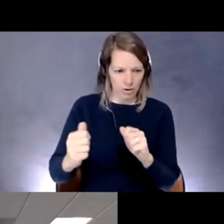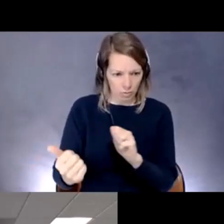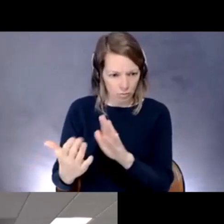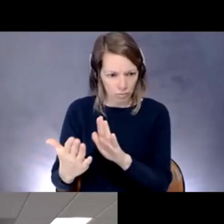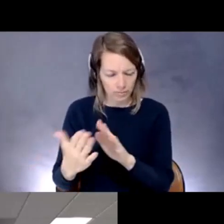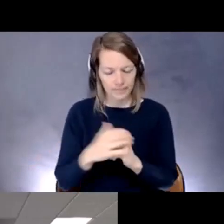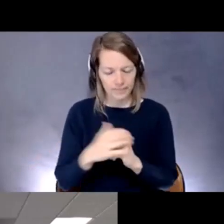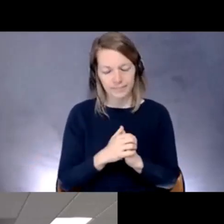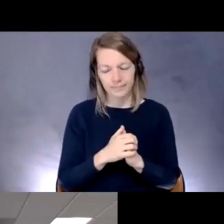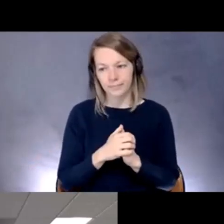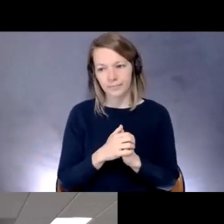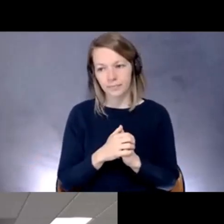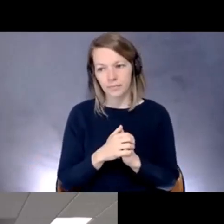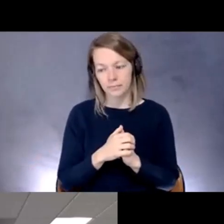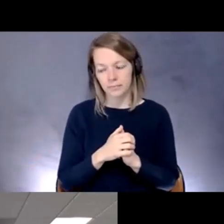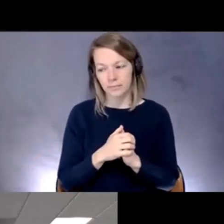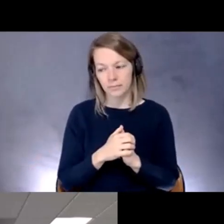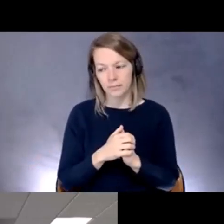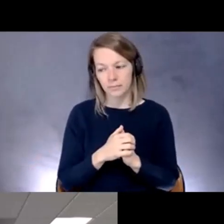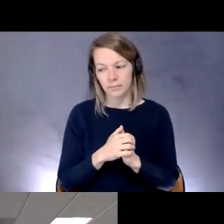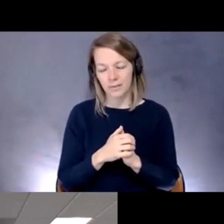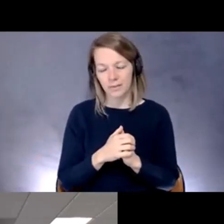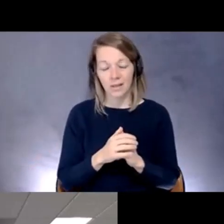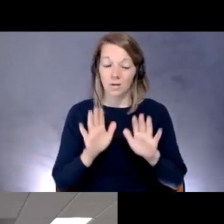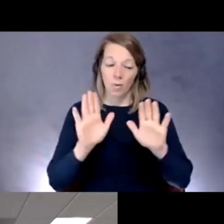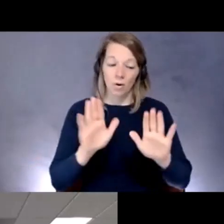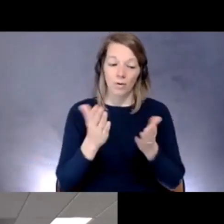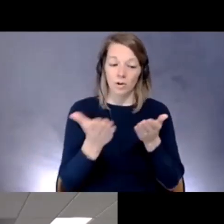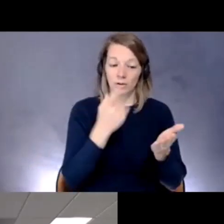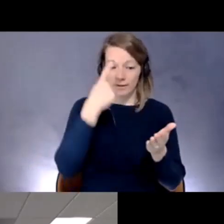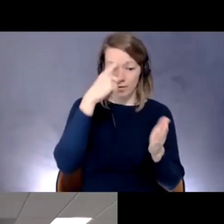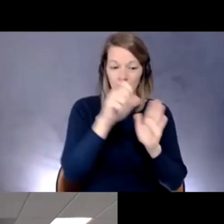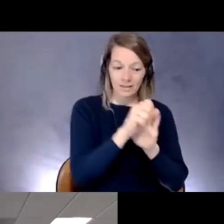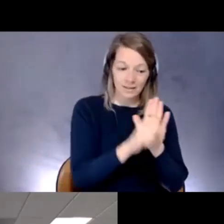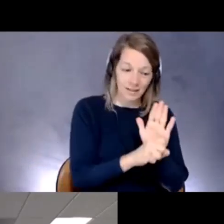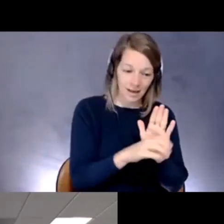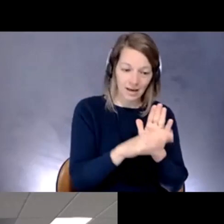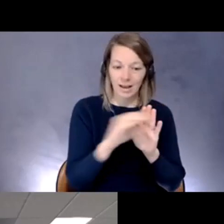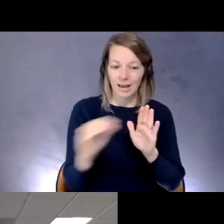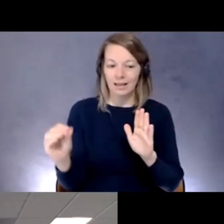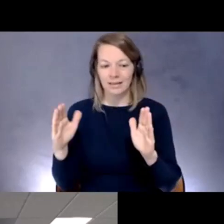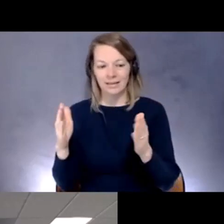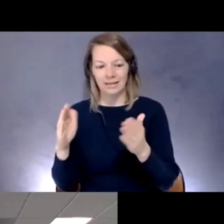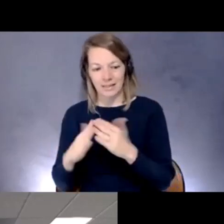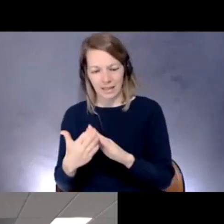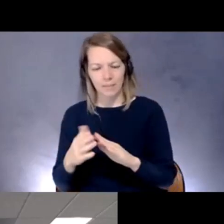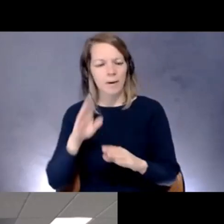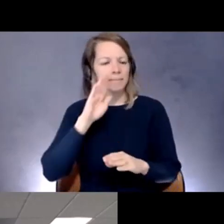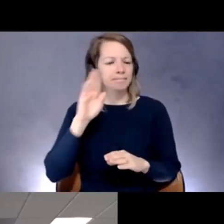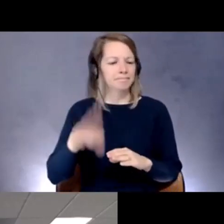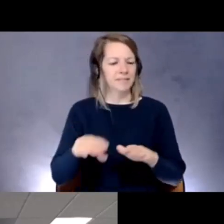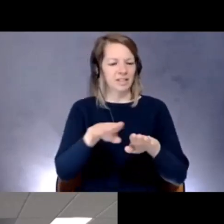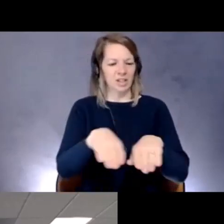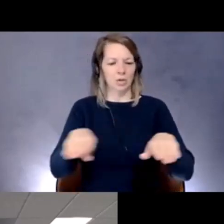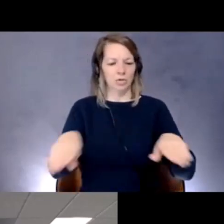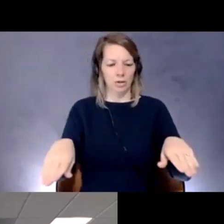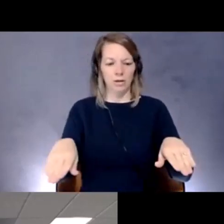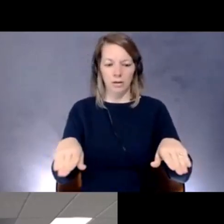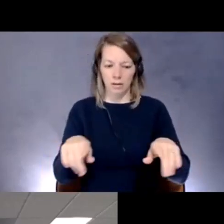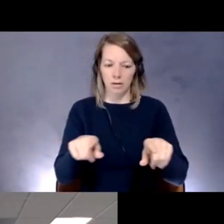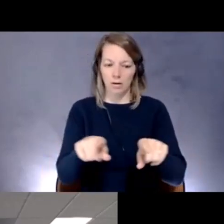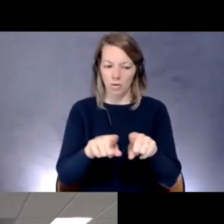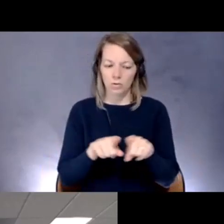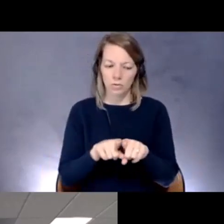a wonderful both service to the state and the city, but we know that our children are also seeing, you